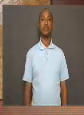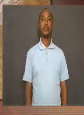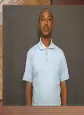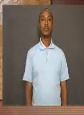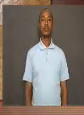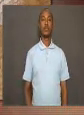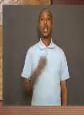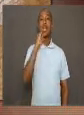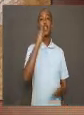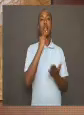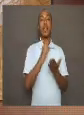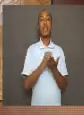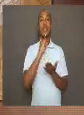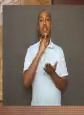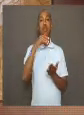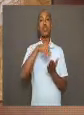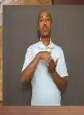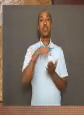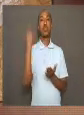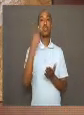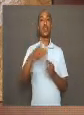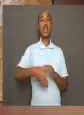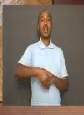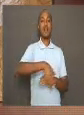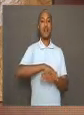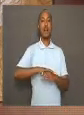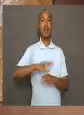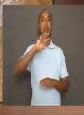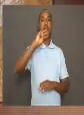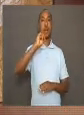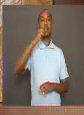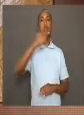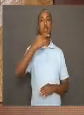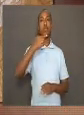is also used to recover magnesium from seawater.